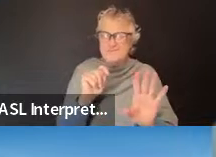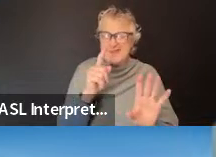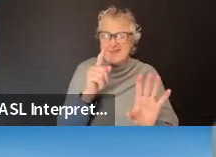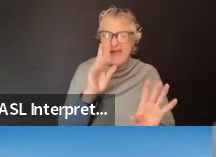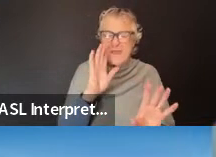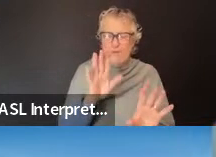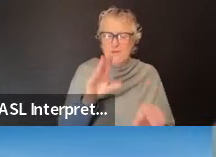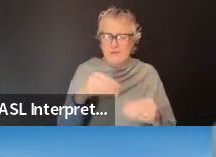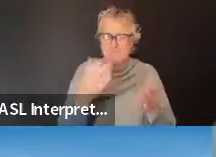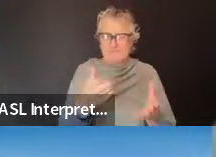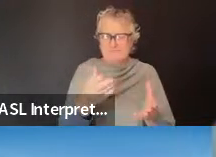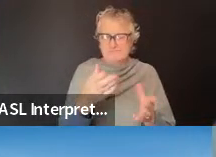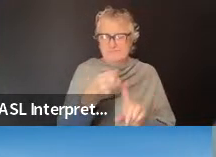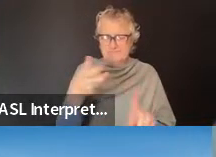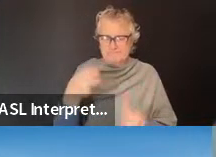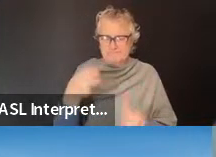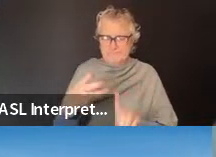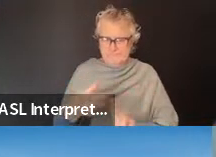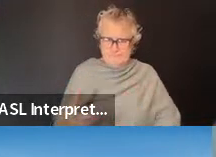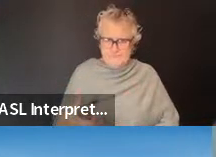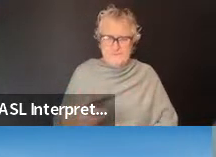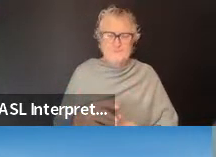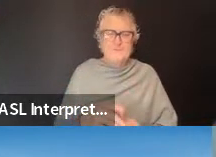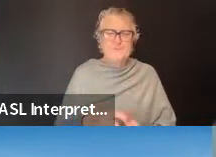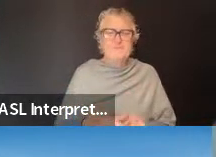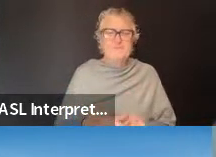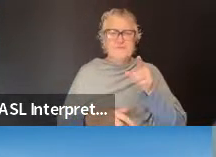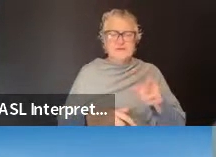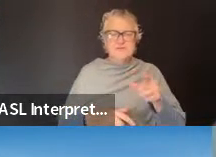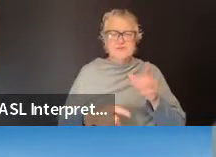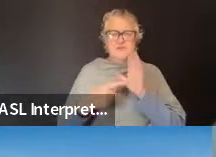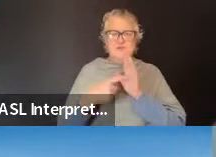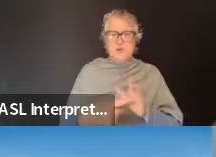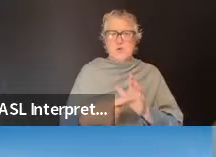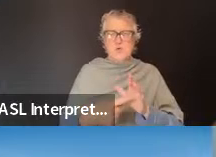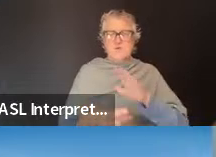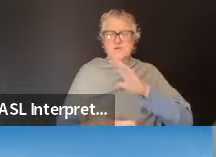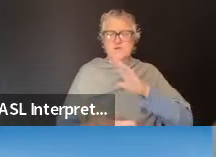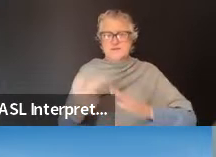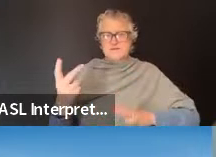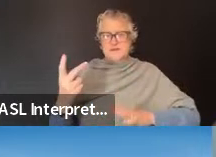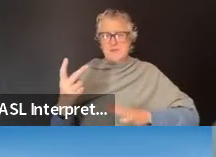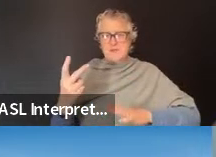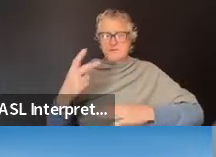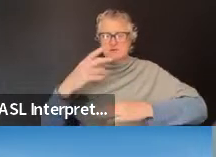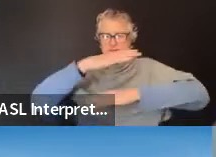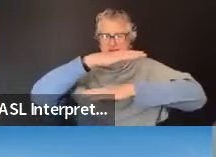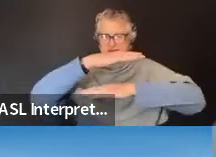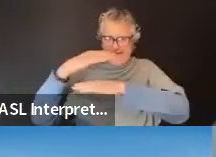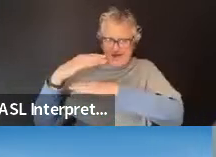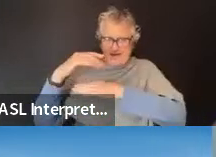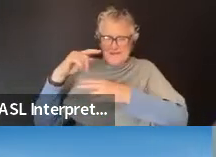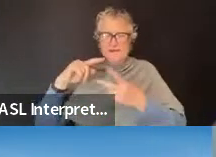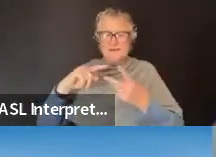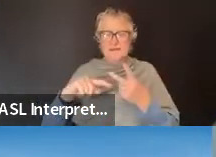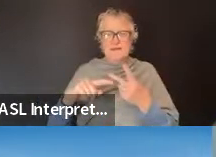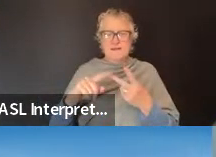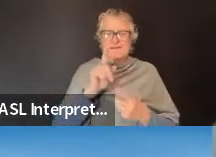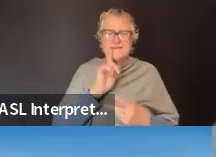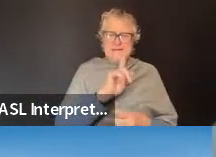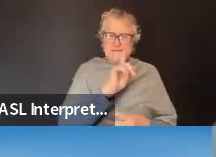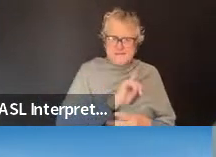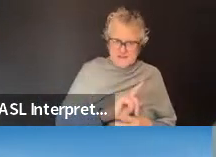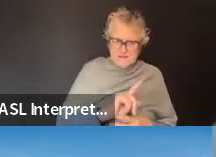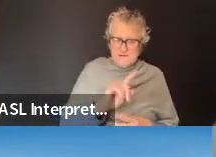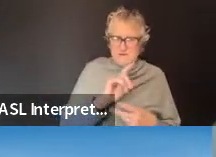here. This shows the double deck, the fixed span, single level fixed span option,